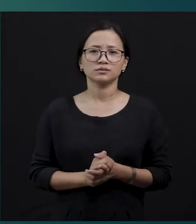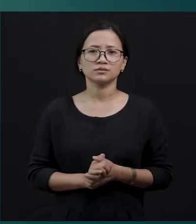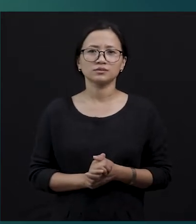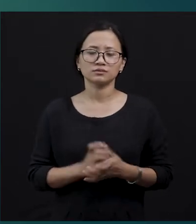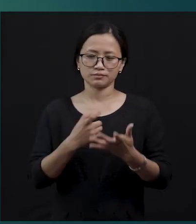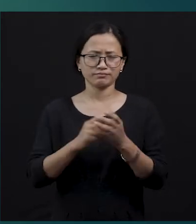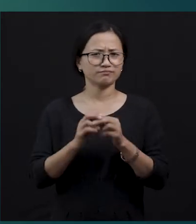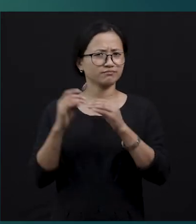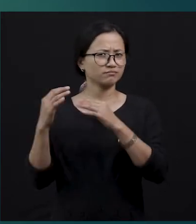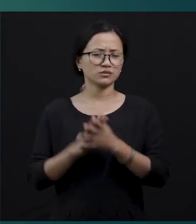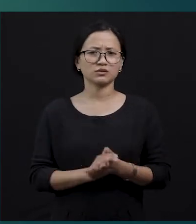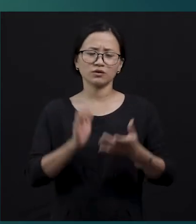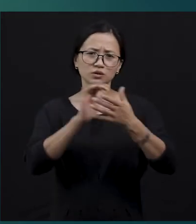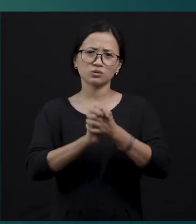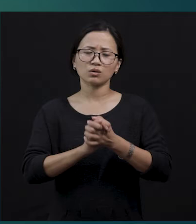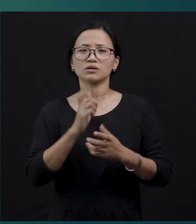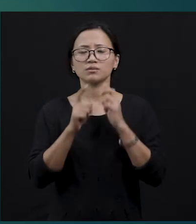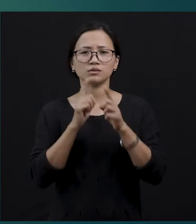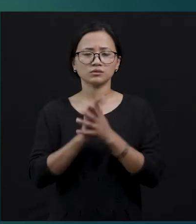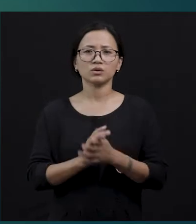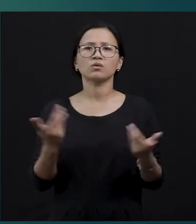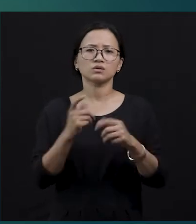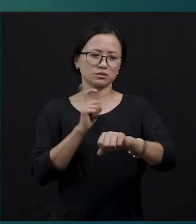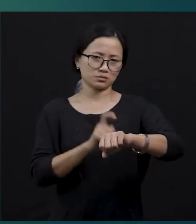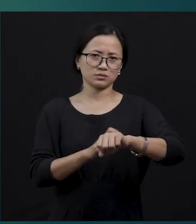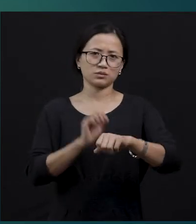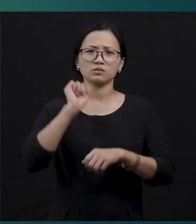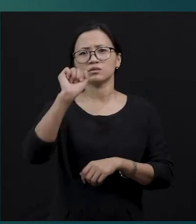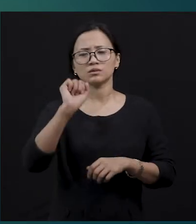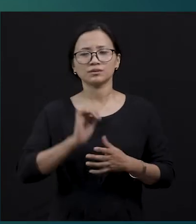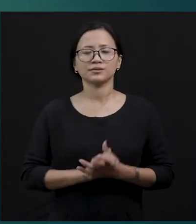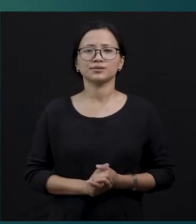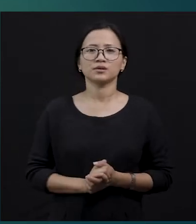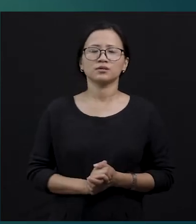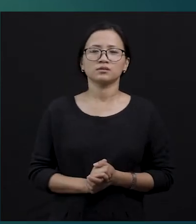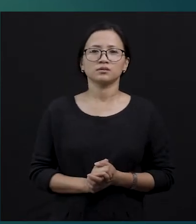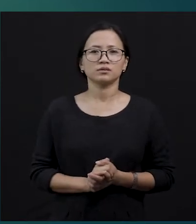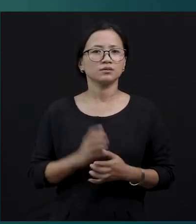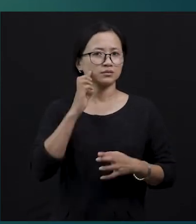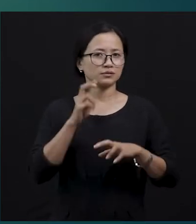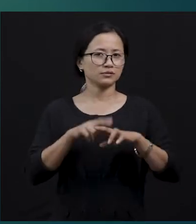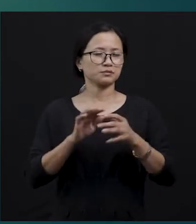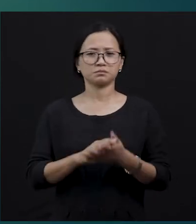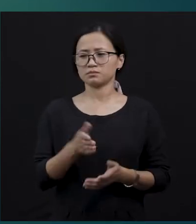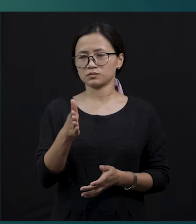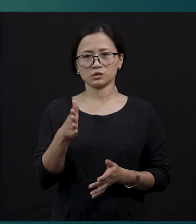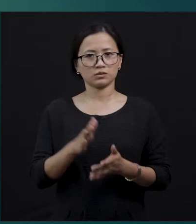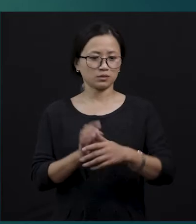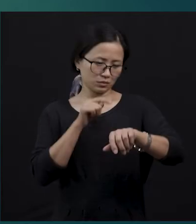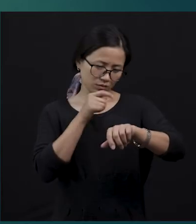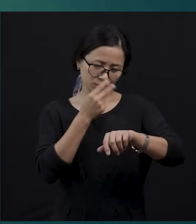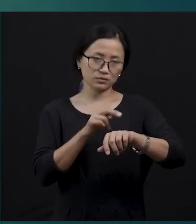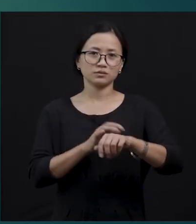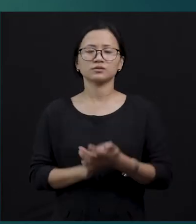or Renu, right? Or David, tell me what is the time by your watch, like that. Nah? So at that time, if you don't know how to